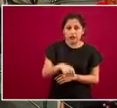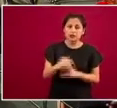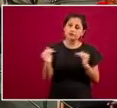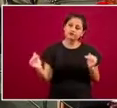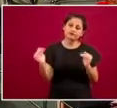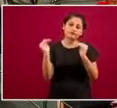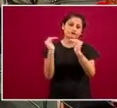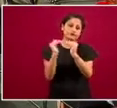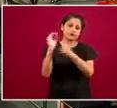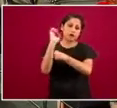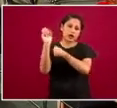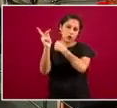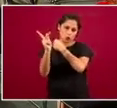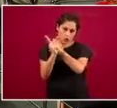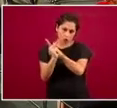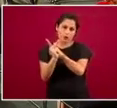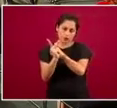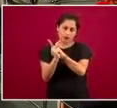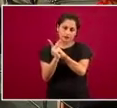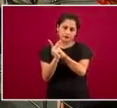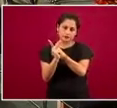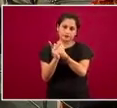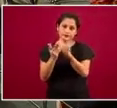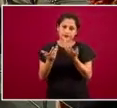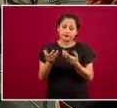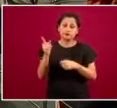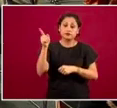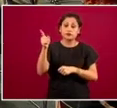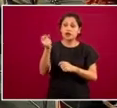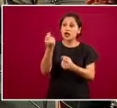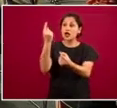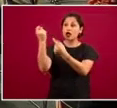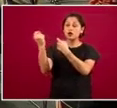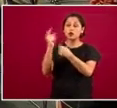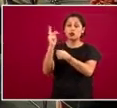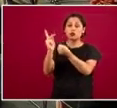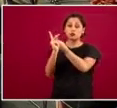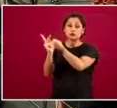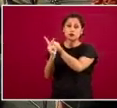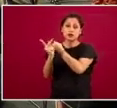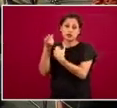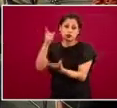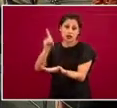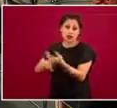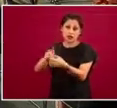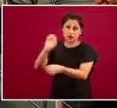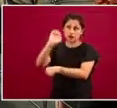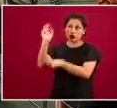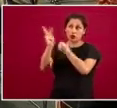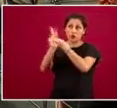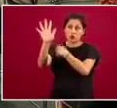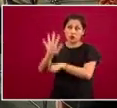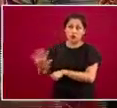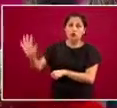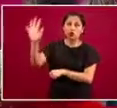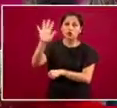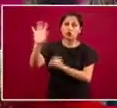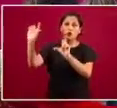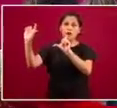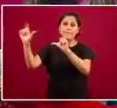So we basically reached the same level during the past 24 hours.